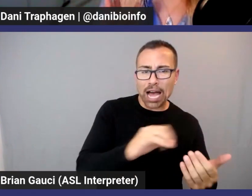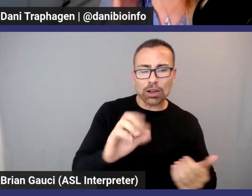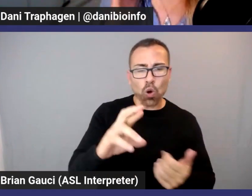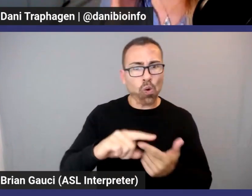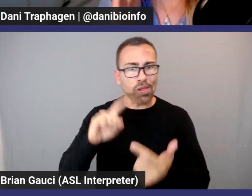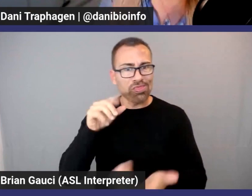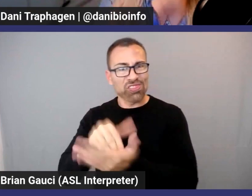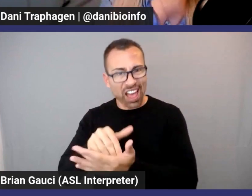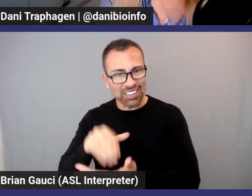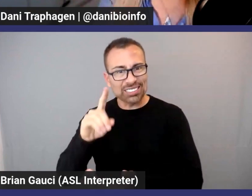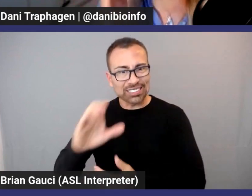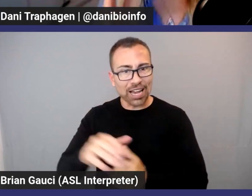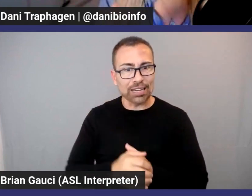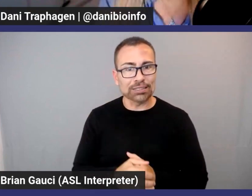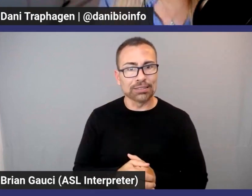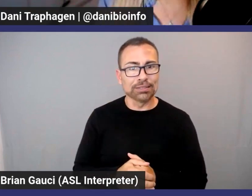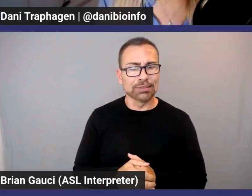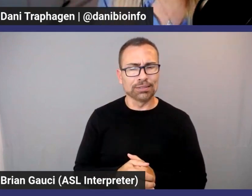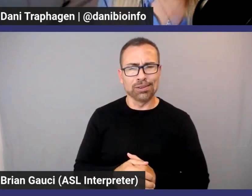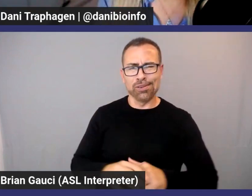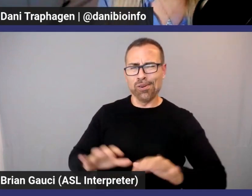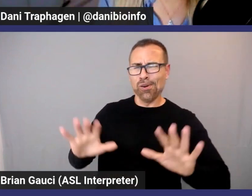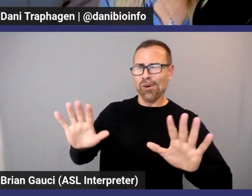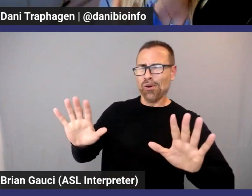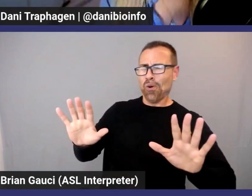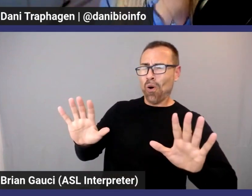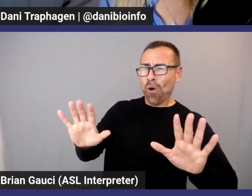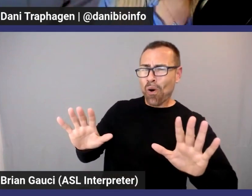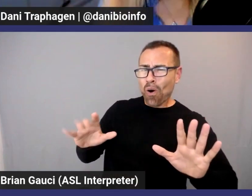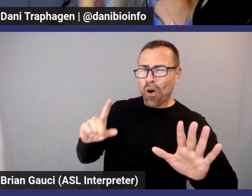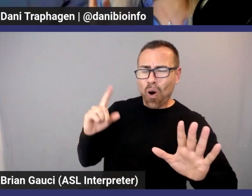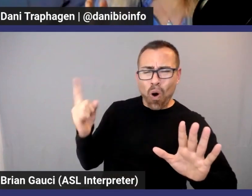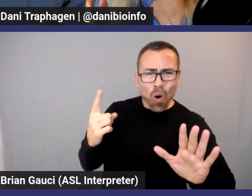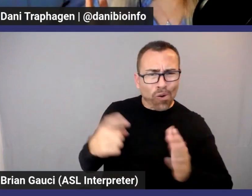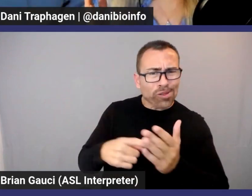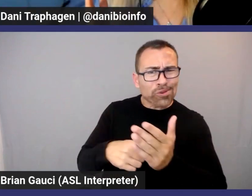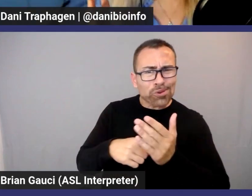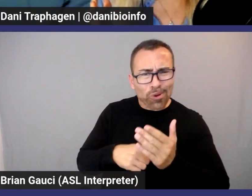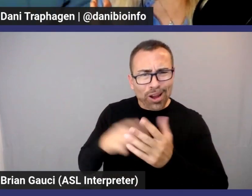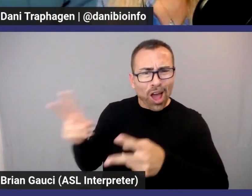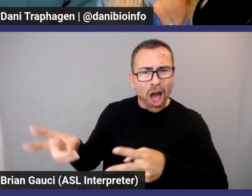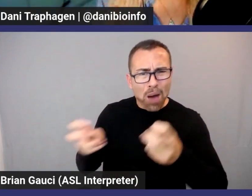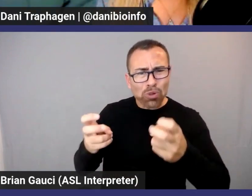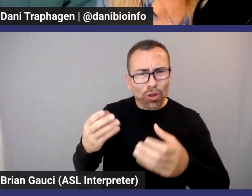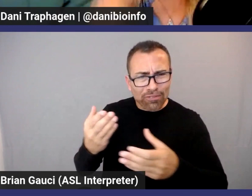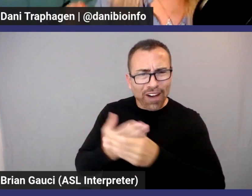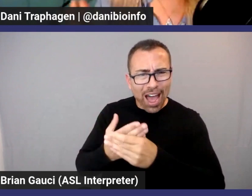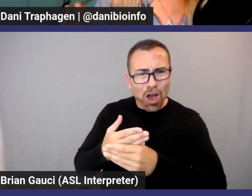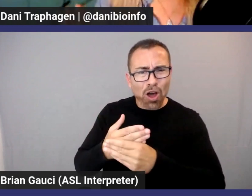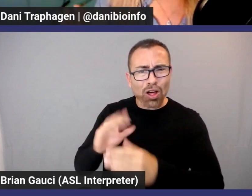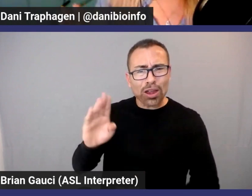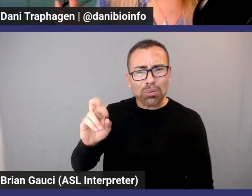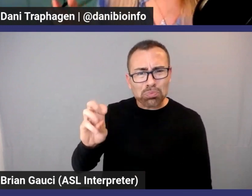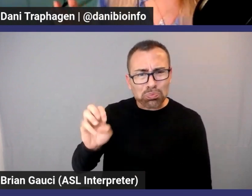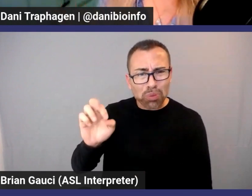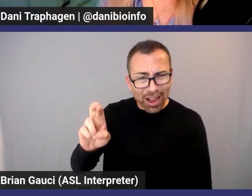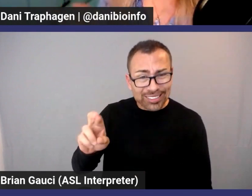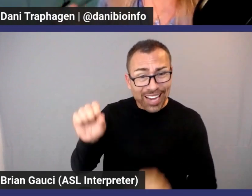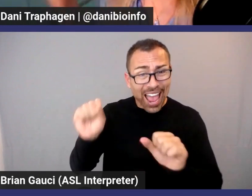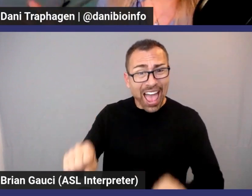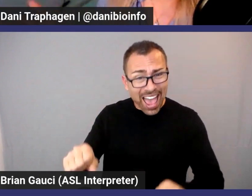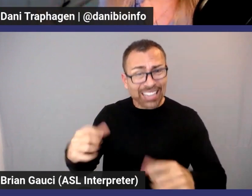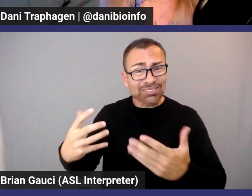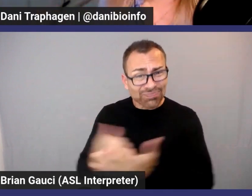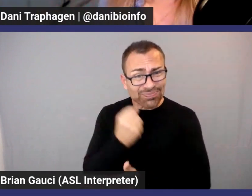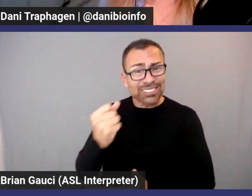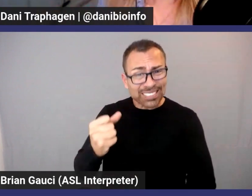basically all someone needs, all a business analyst needs is to basically be able to upload a file into a browser and they can harness the power of ML models